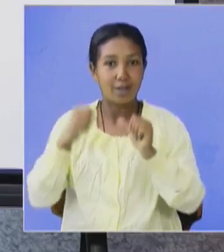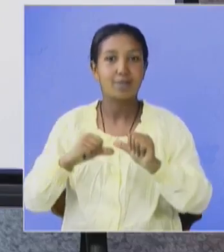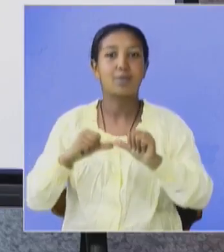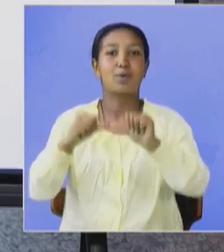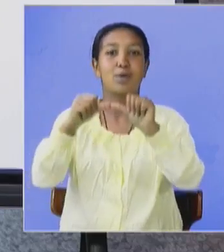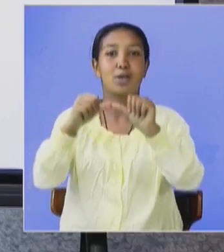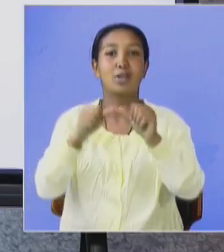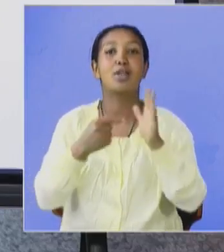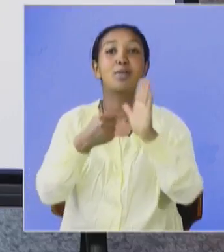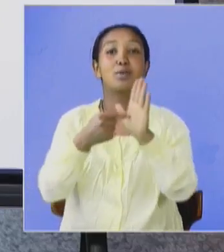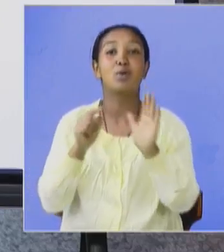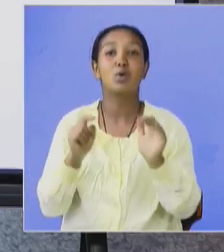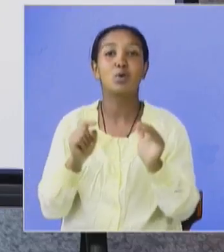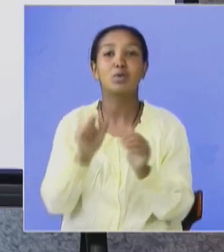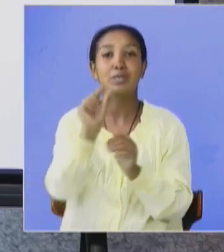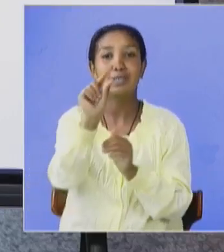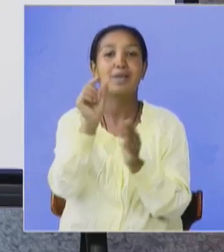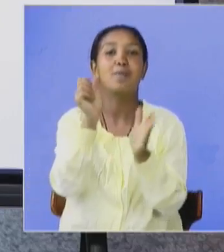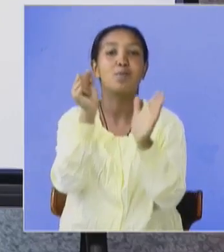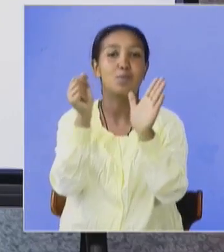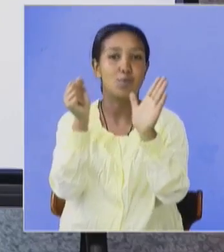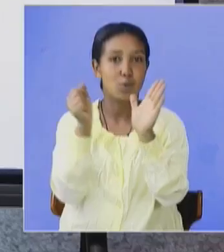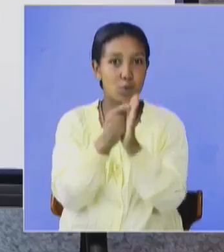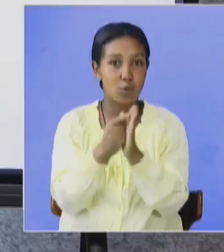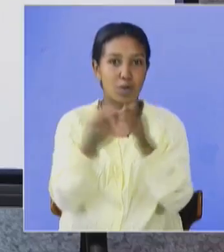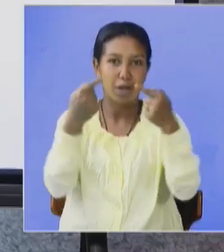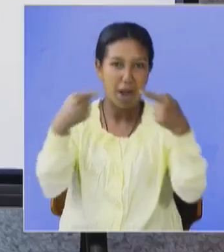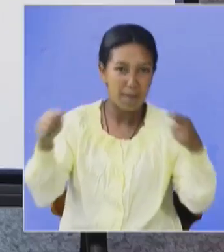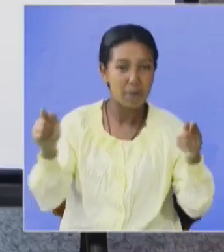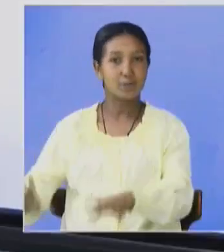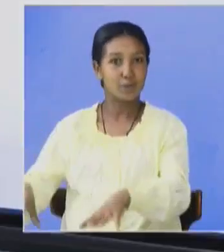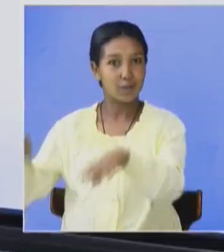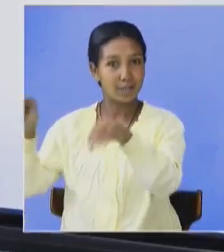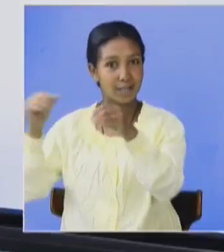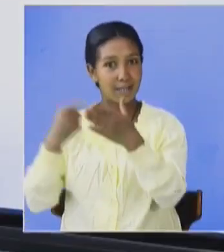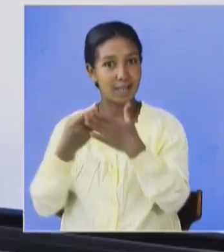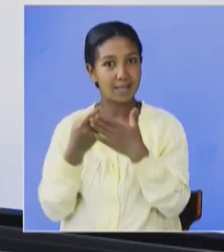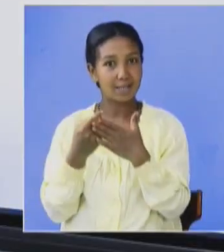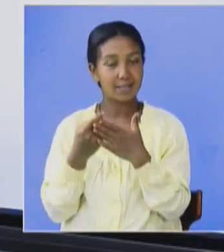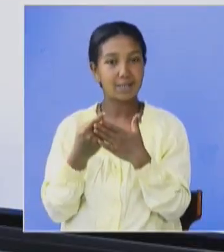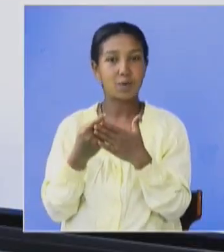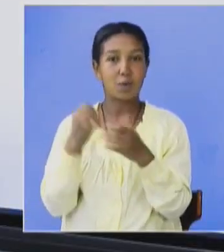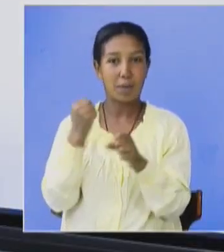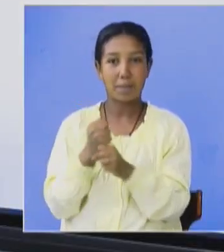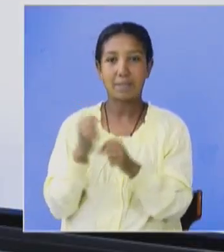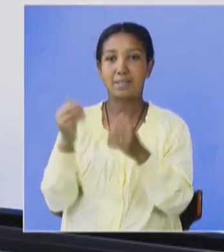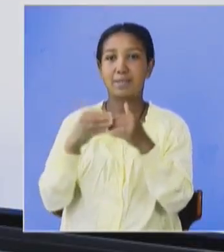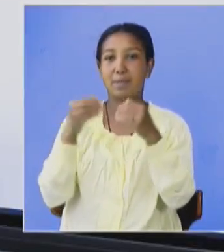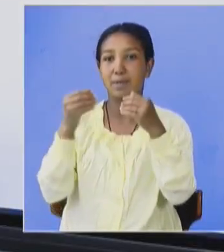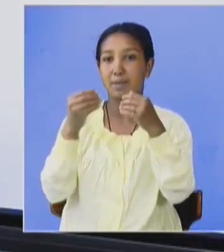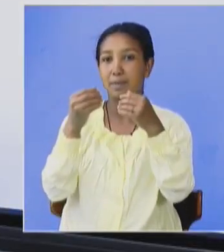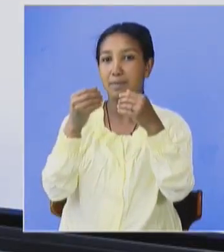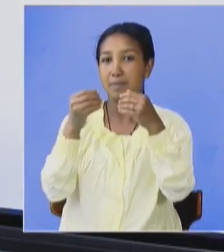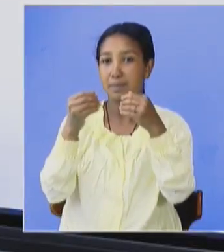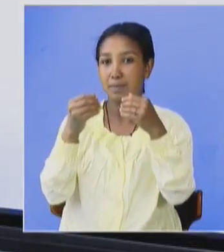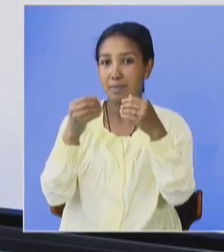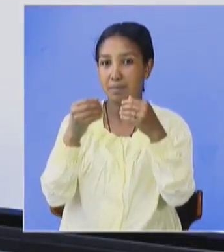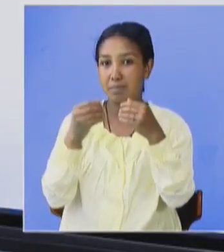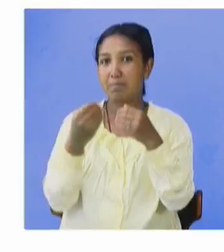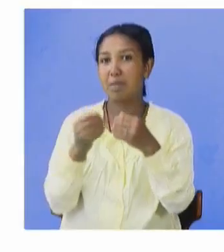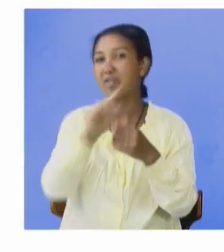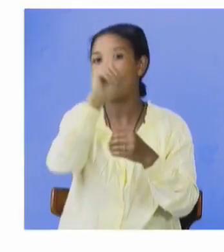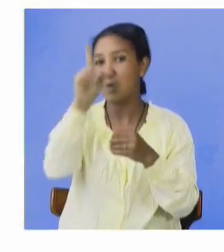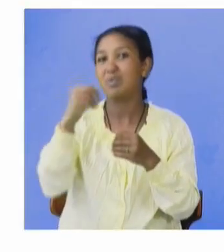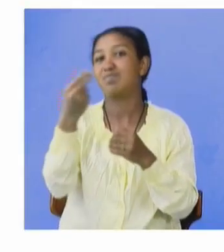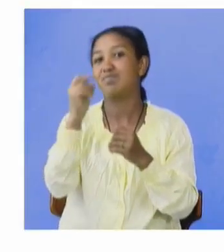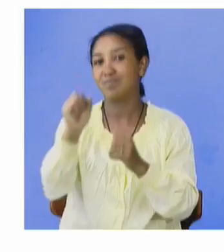and let me show you some rules, grammar rules also. Here is we can make it simple present tense. We can use as a question.